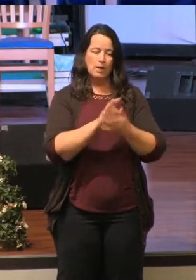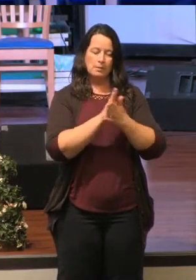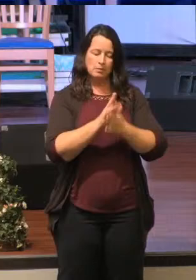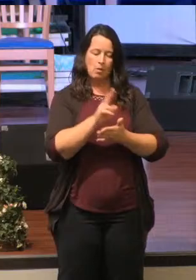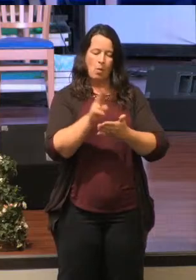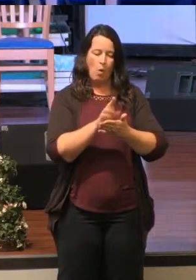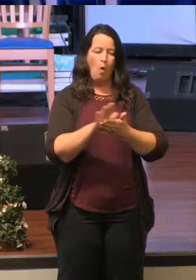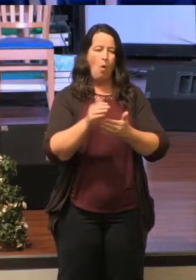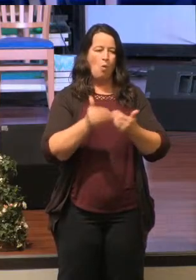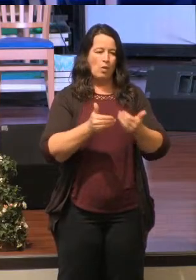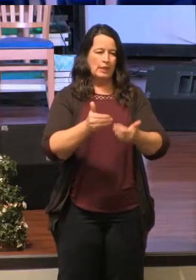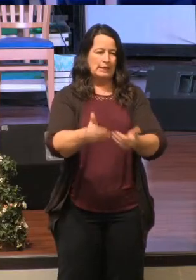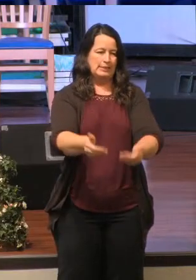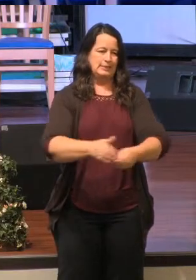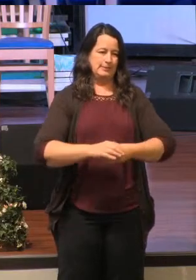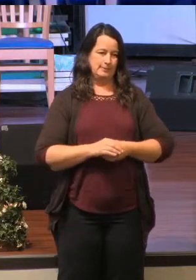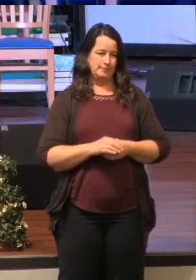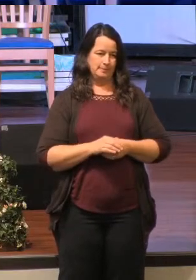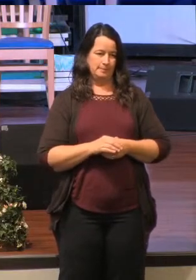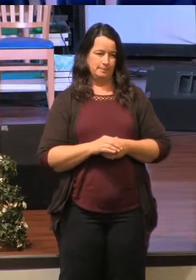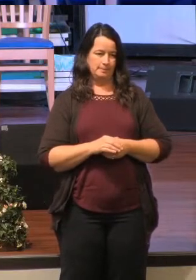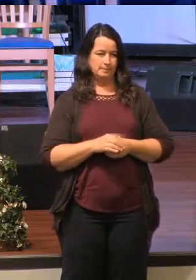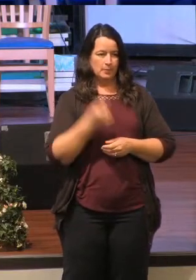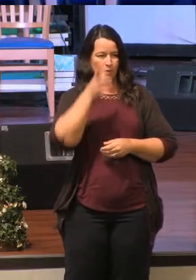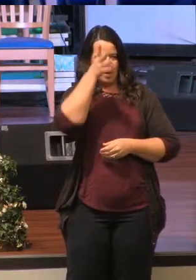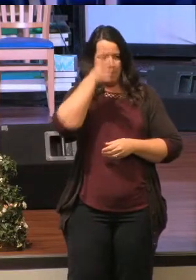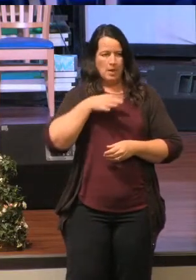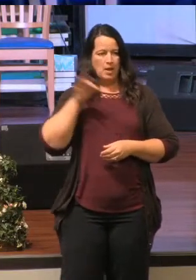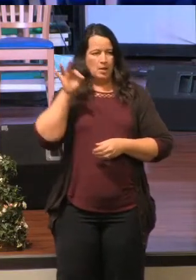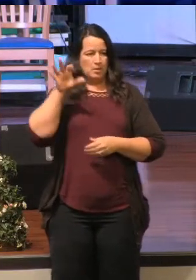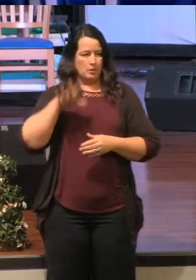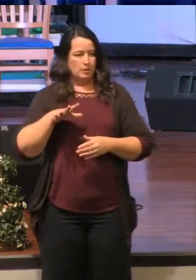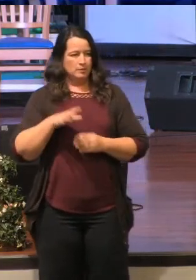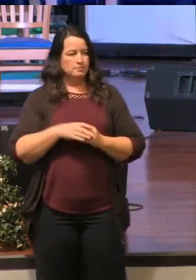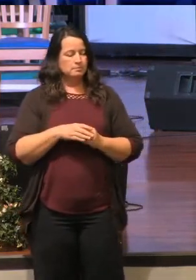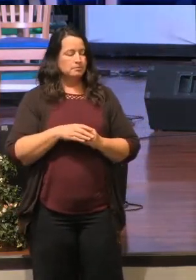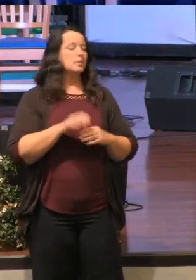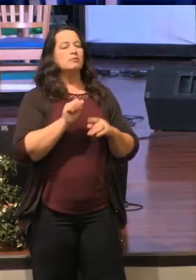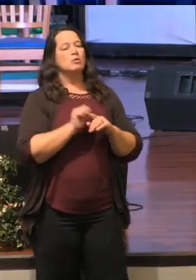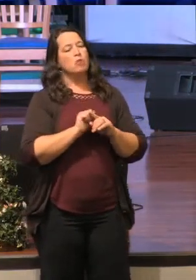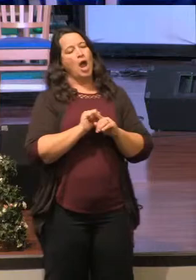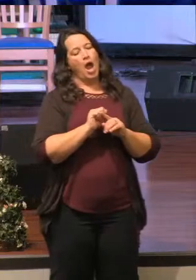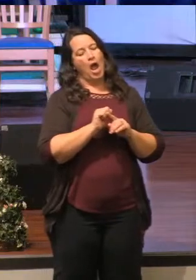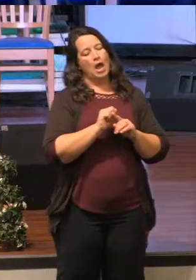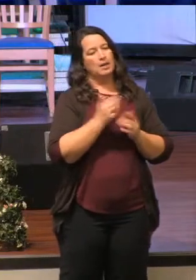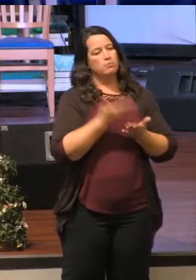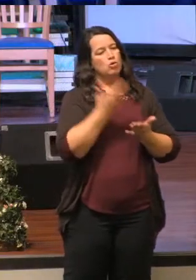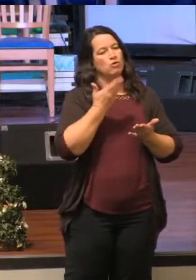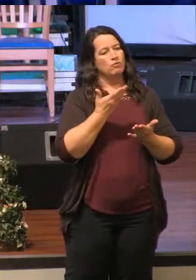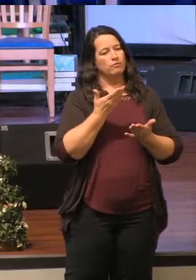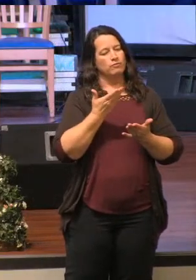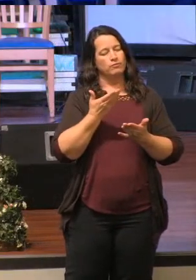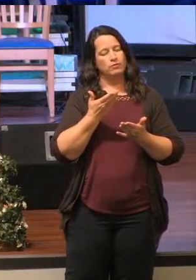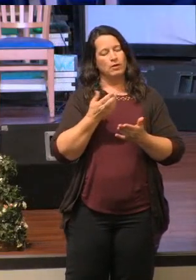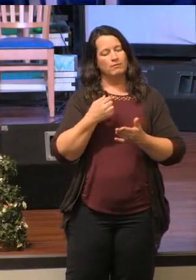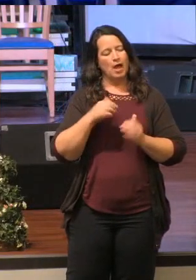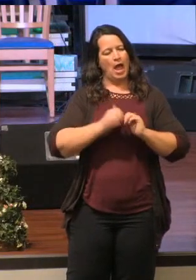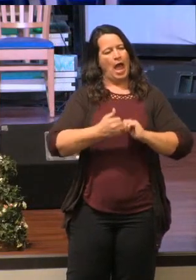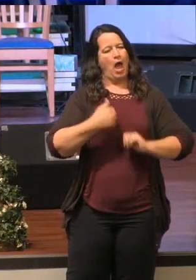Aiken said this, that our practice is the proof of our parentage. I shared with you last week a little illustration